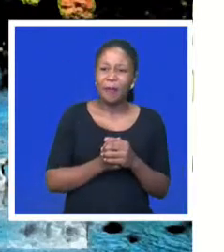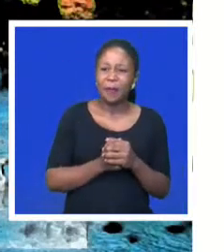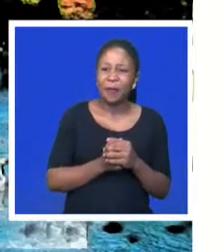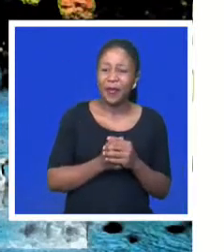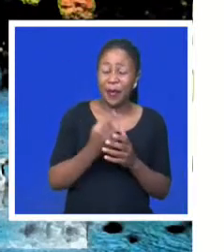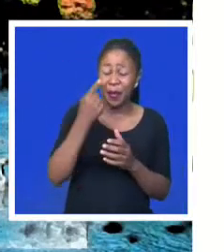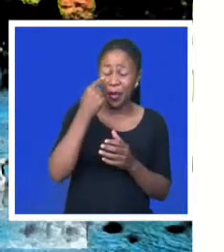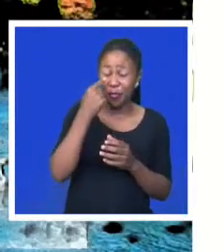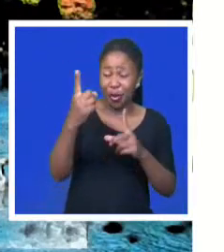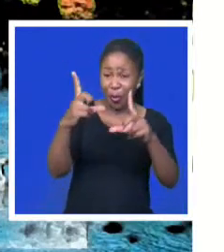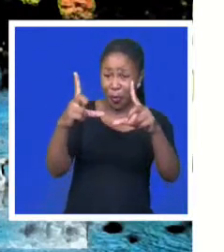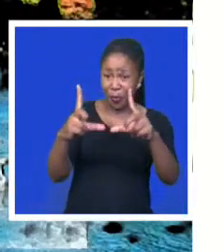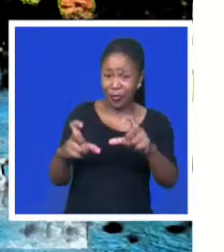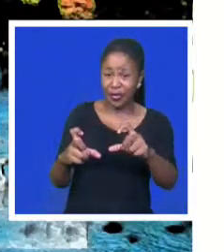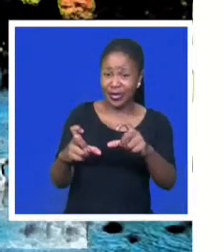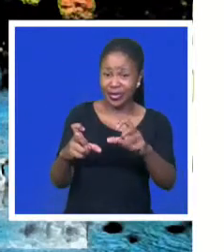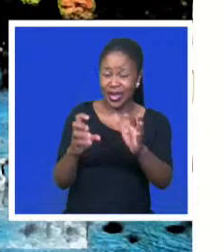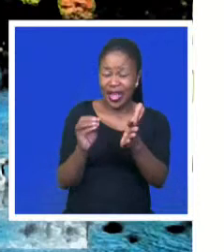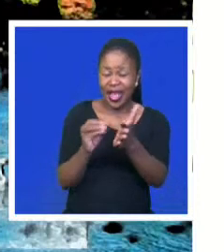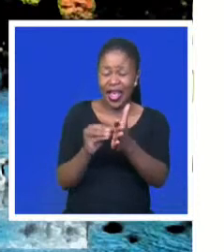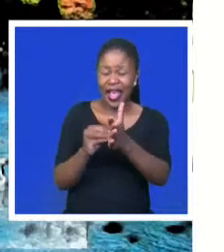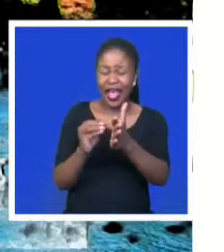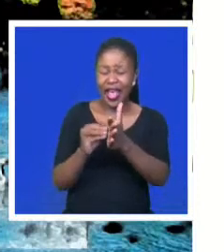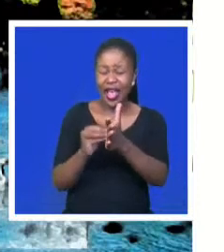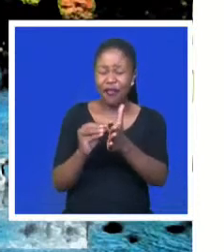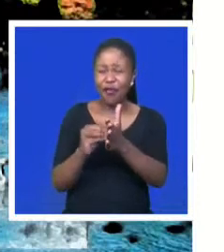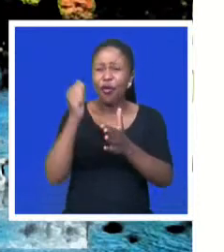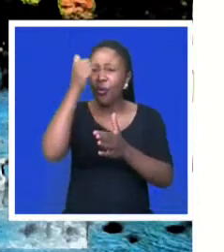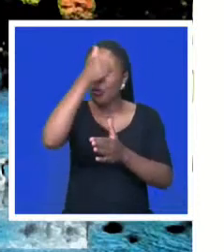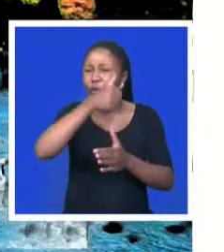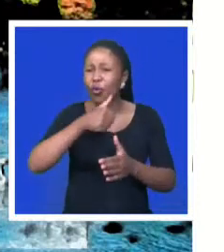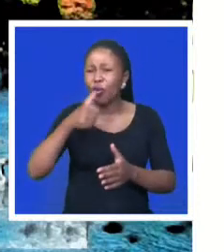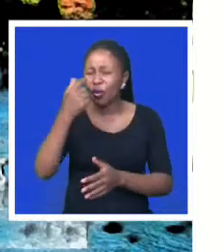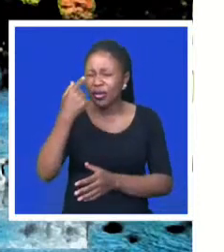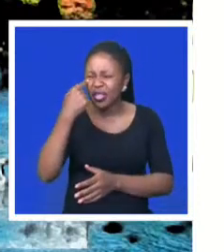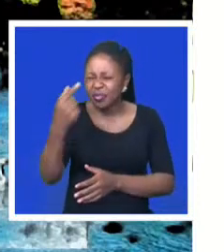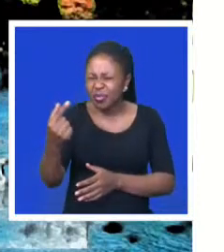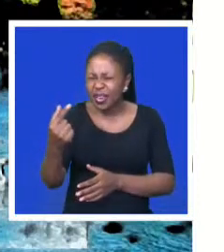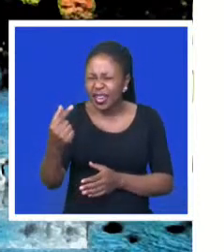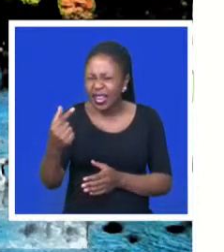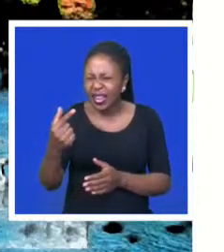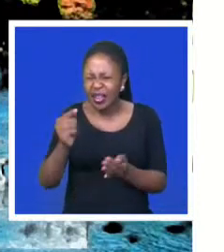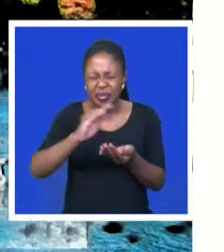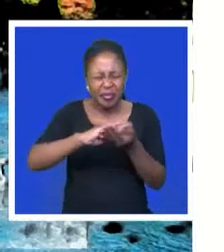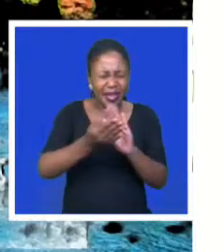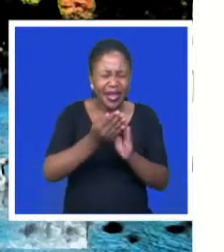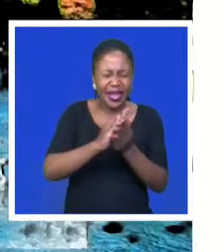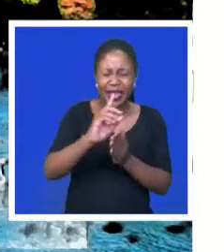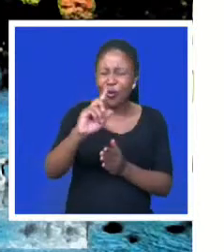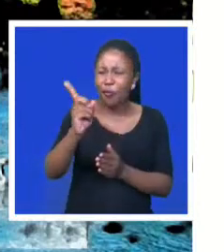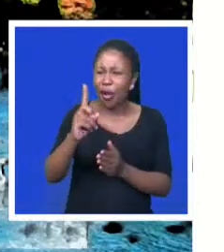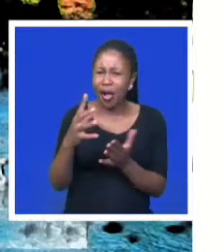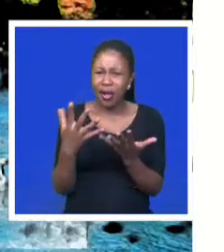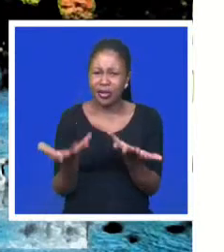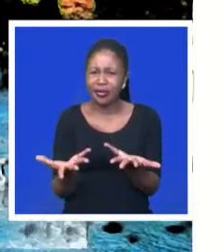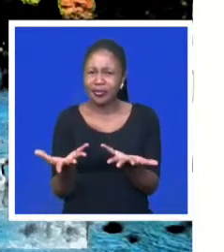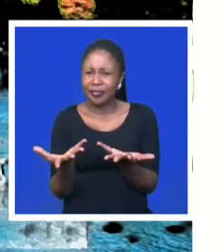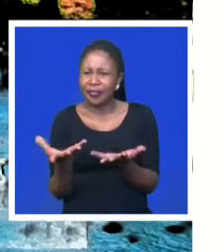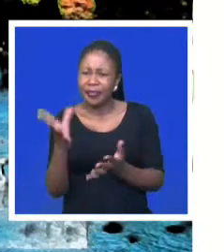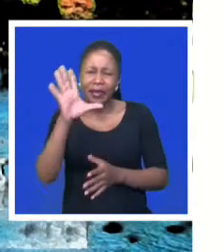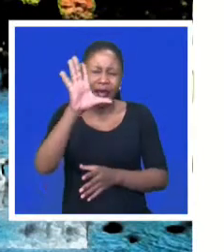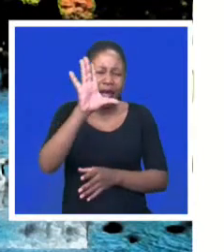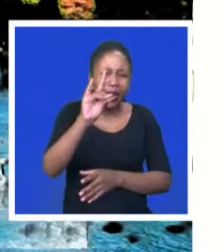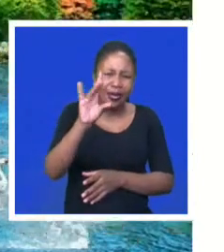We can see that this picture is clear because there is light, there are animals, there is